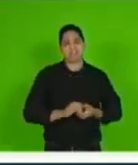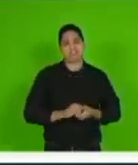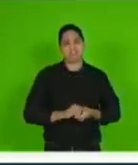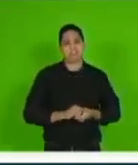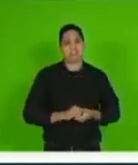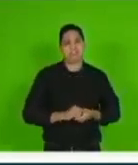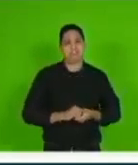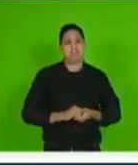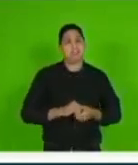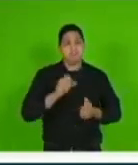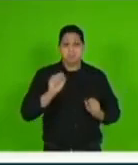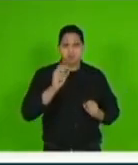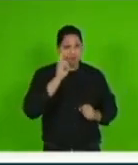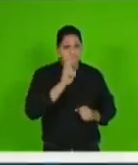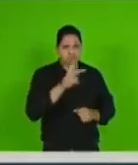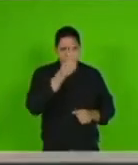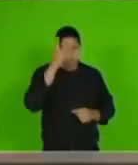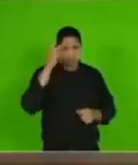who's lost.